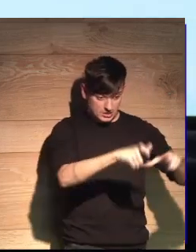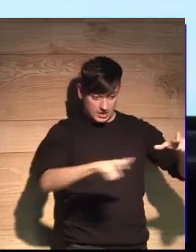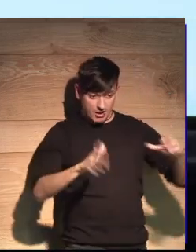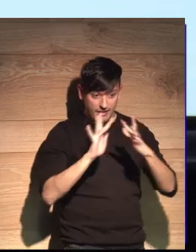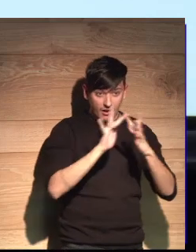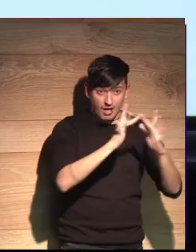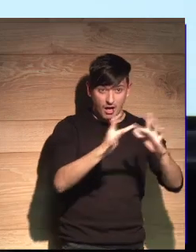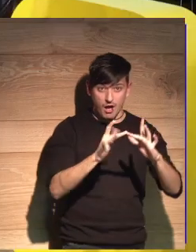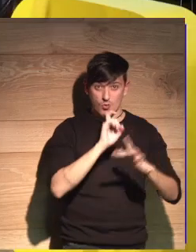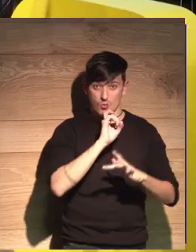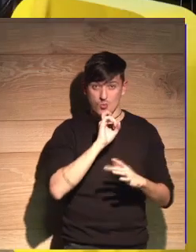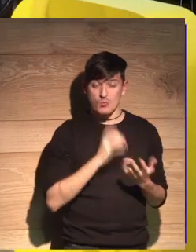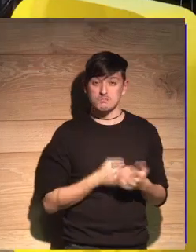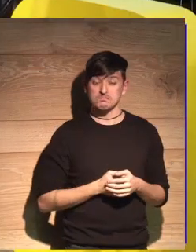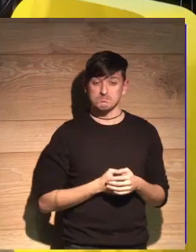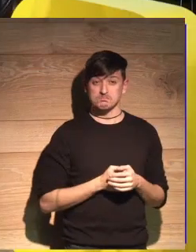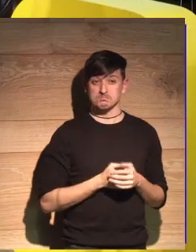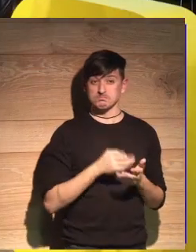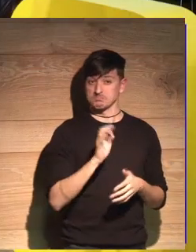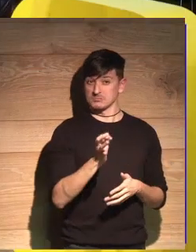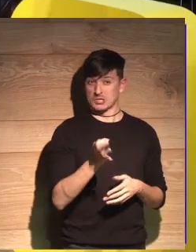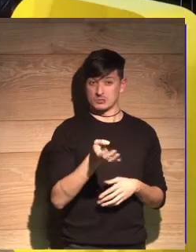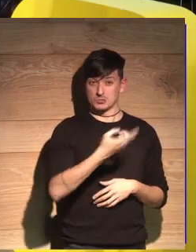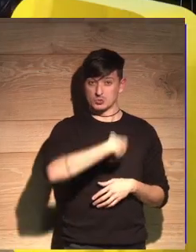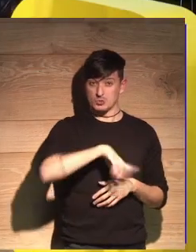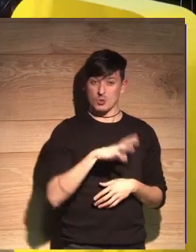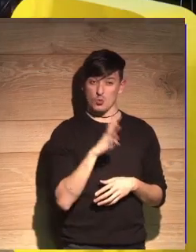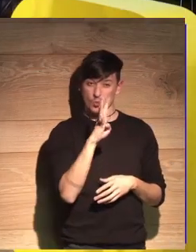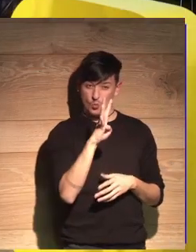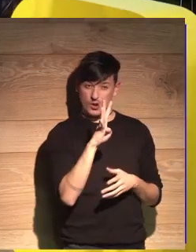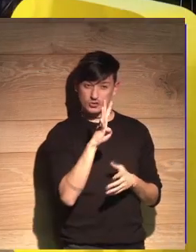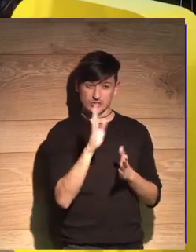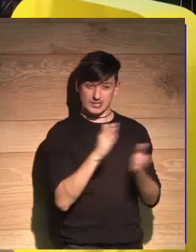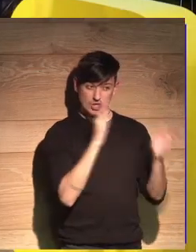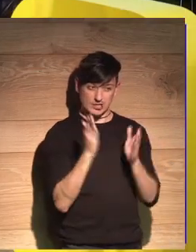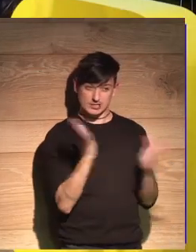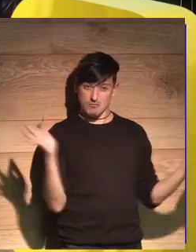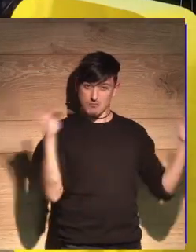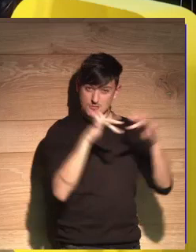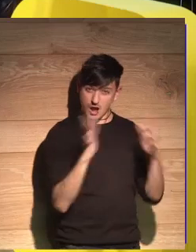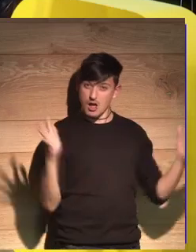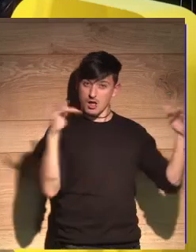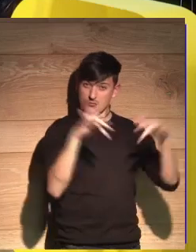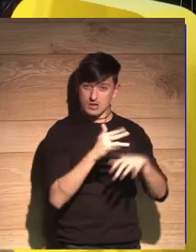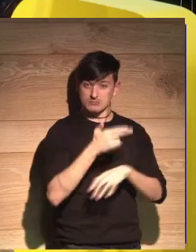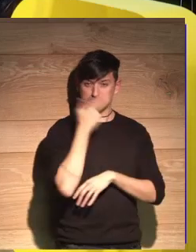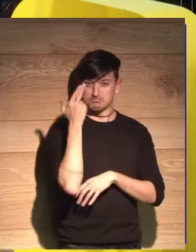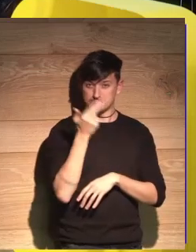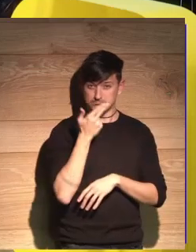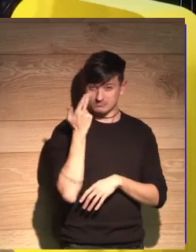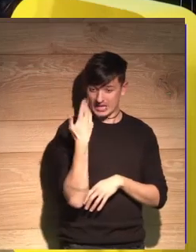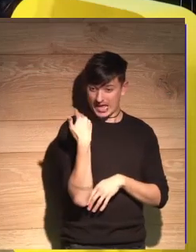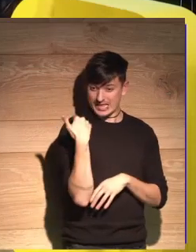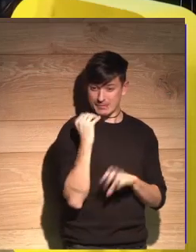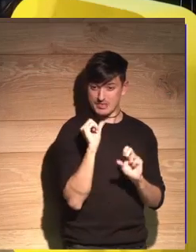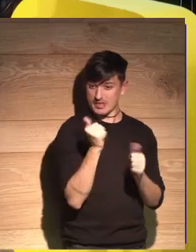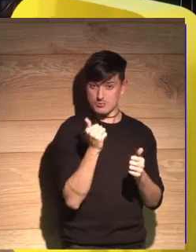transform amongst ourselves. We are going to have 4